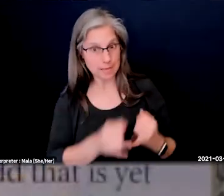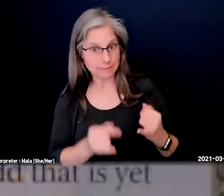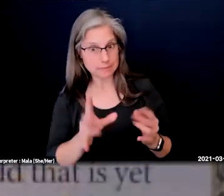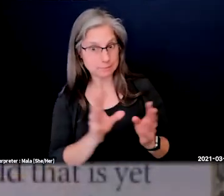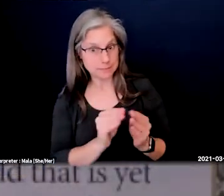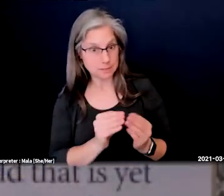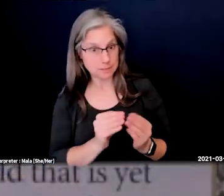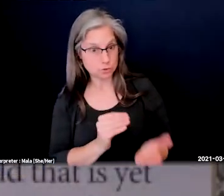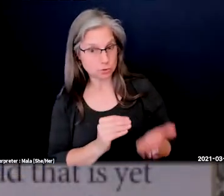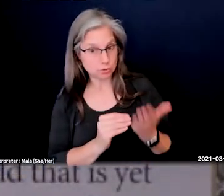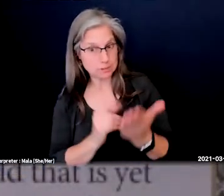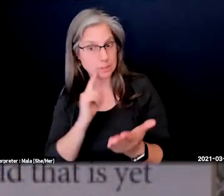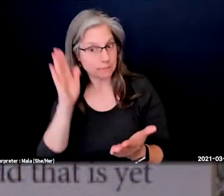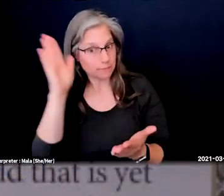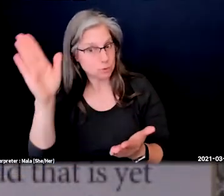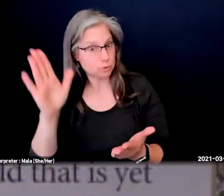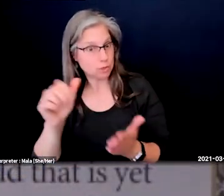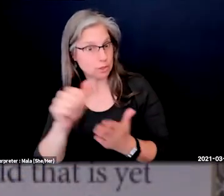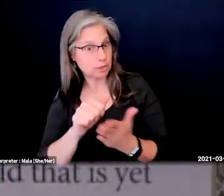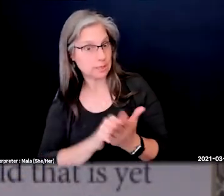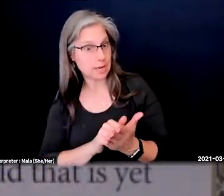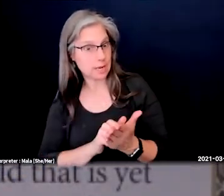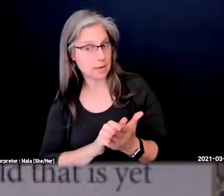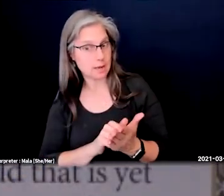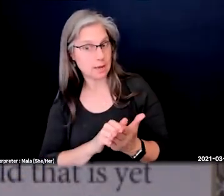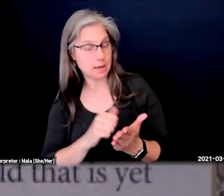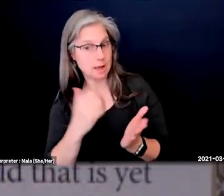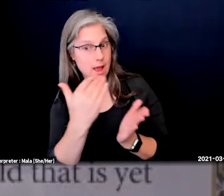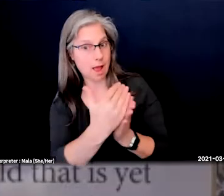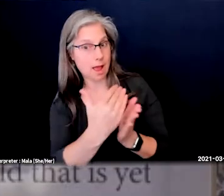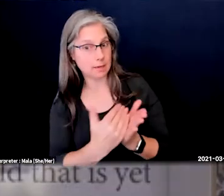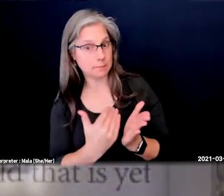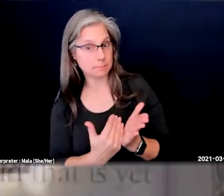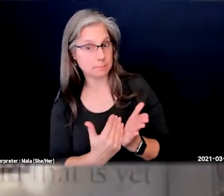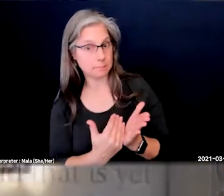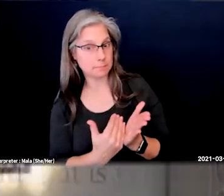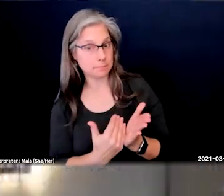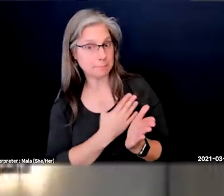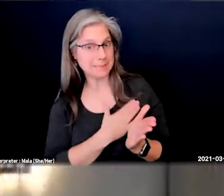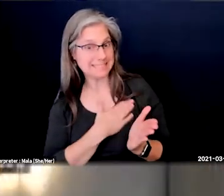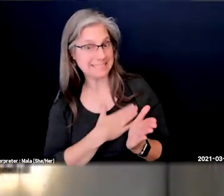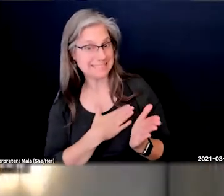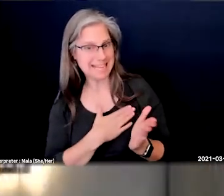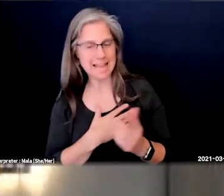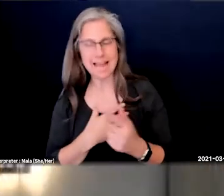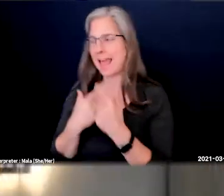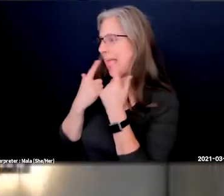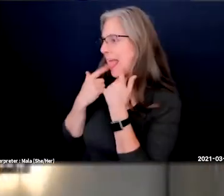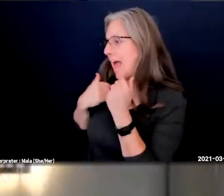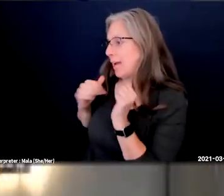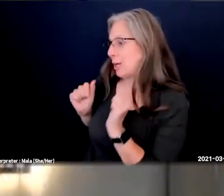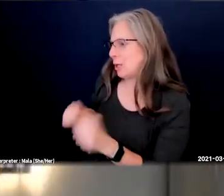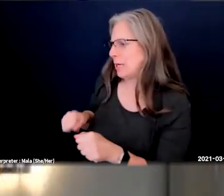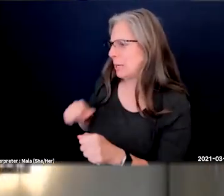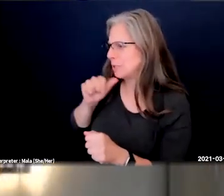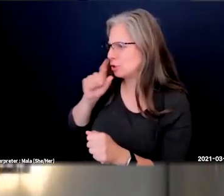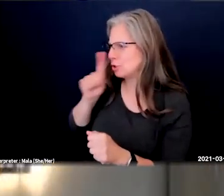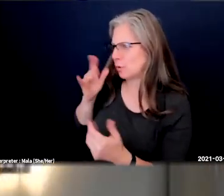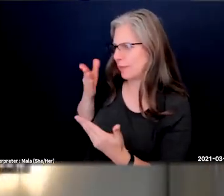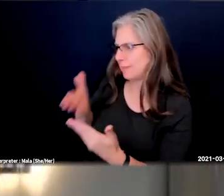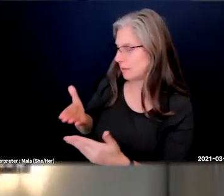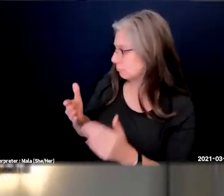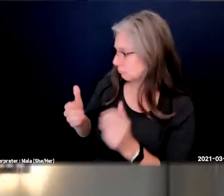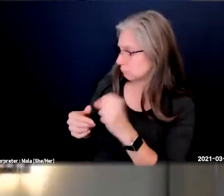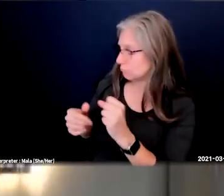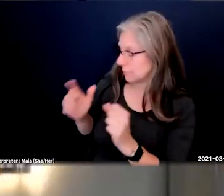suggest that as a future agenda item? Please. I could. I'm not sure if we're quite there yet, but